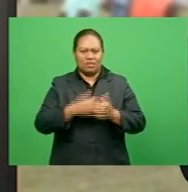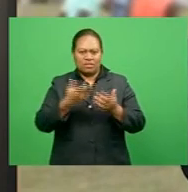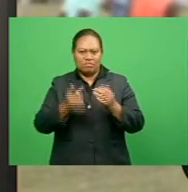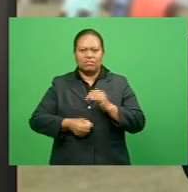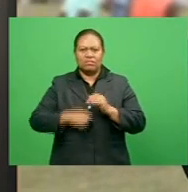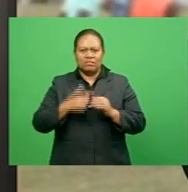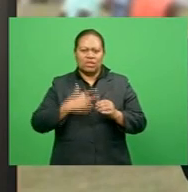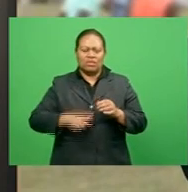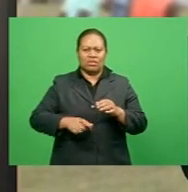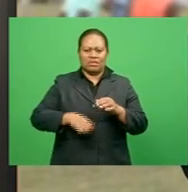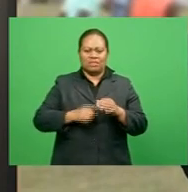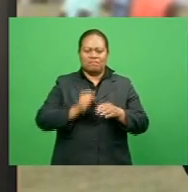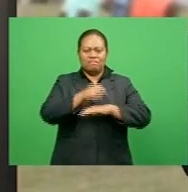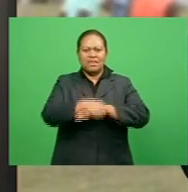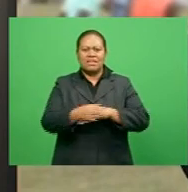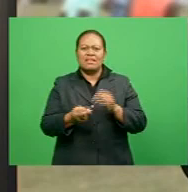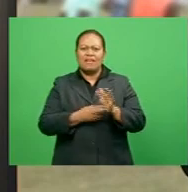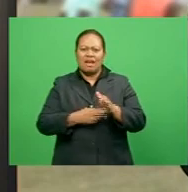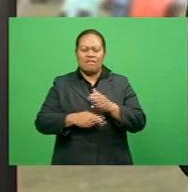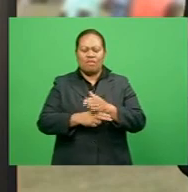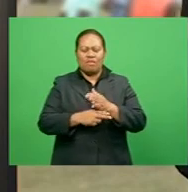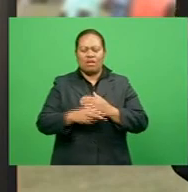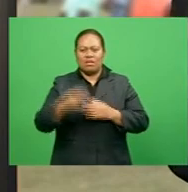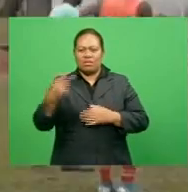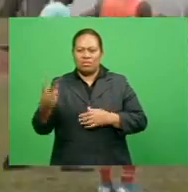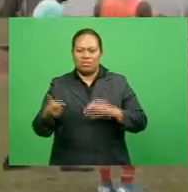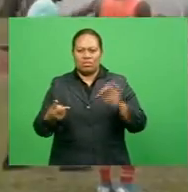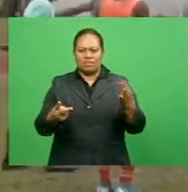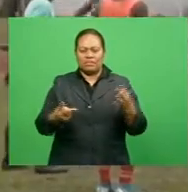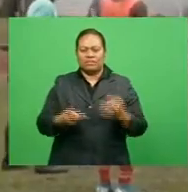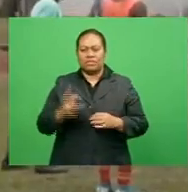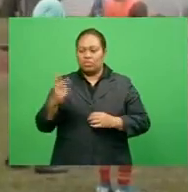NABOUTINI 2-1. Karleni Tavi has more.